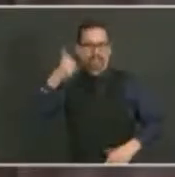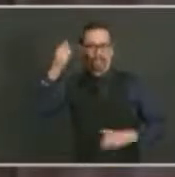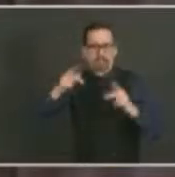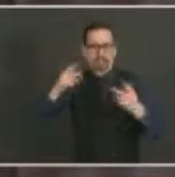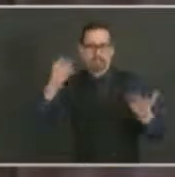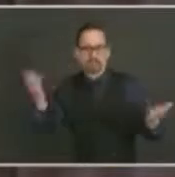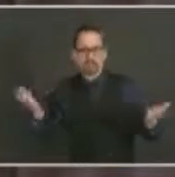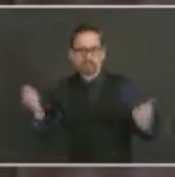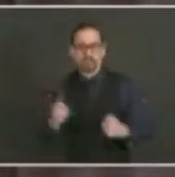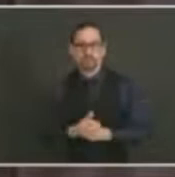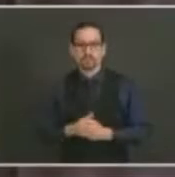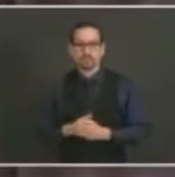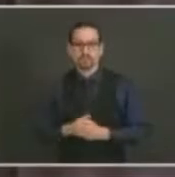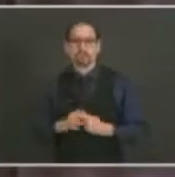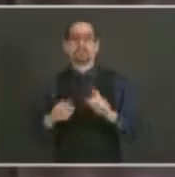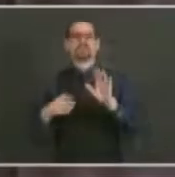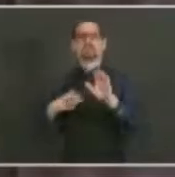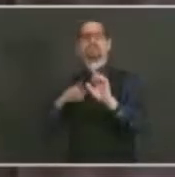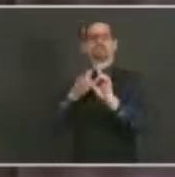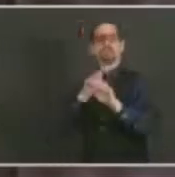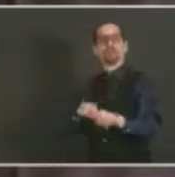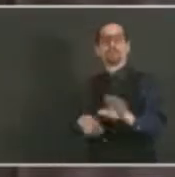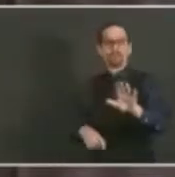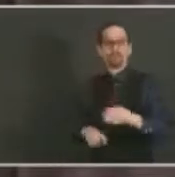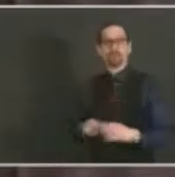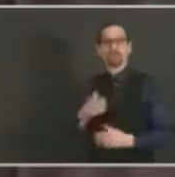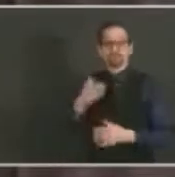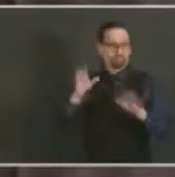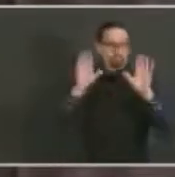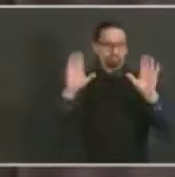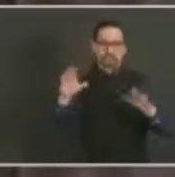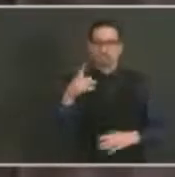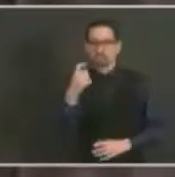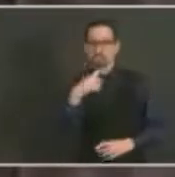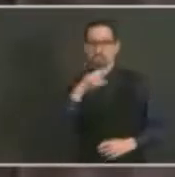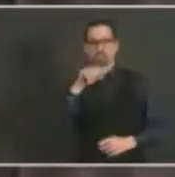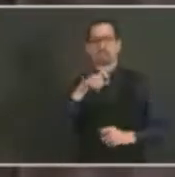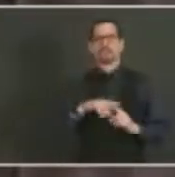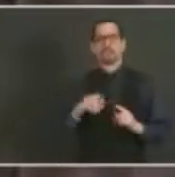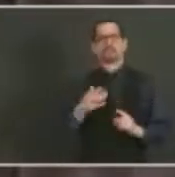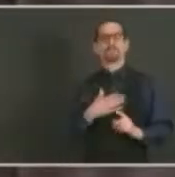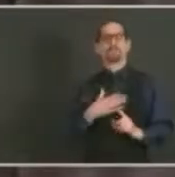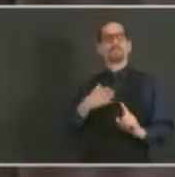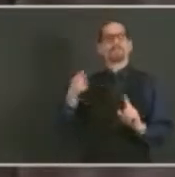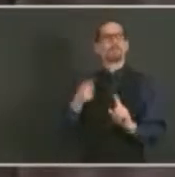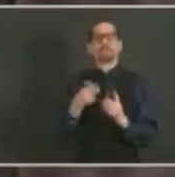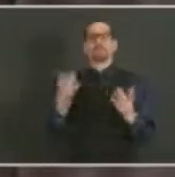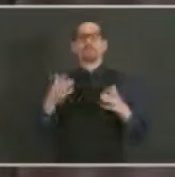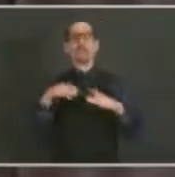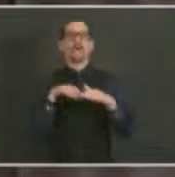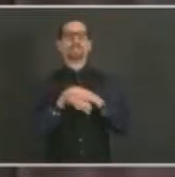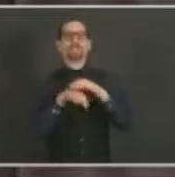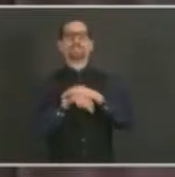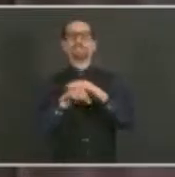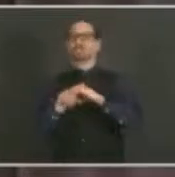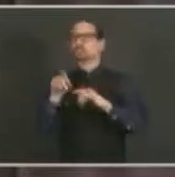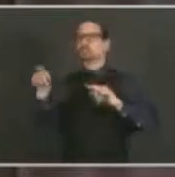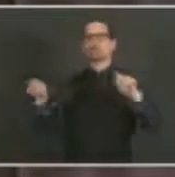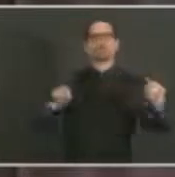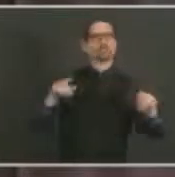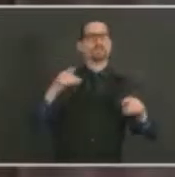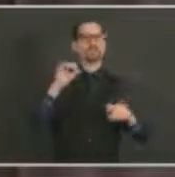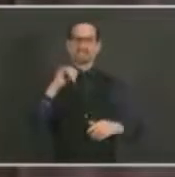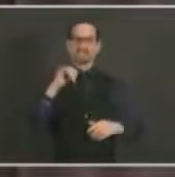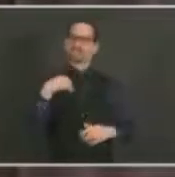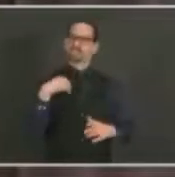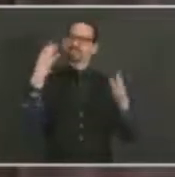question. For right now, we want to make sure that accessibility is the focus, particularly for our seniors. And